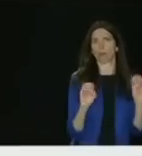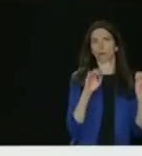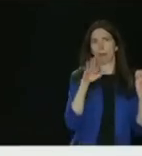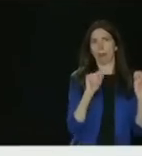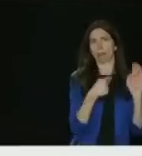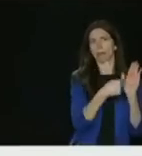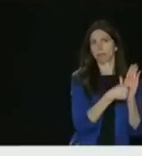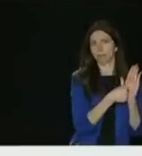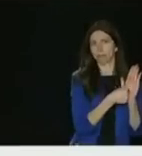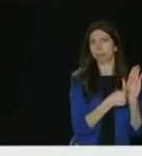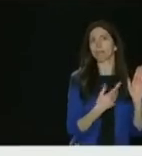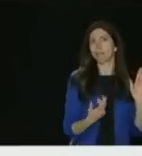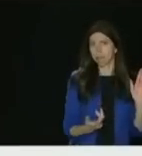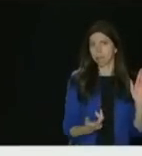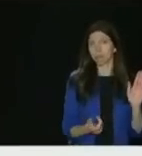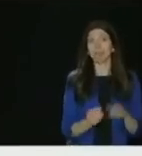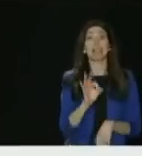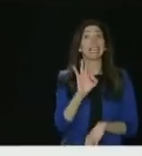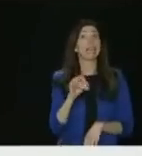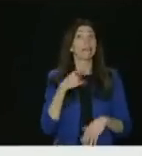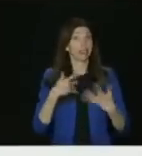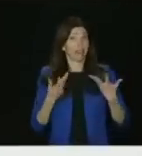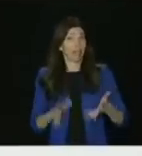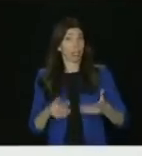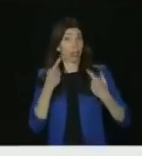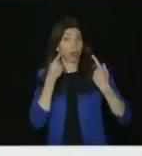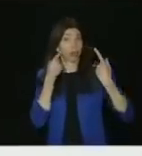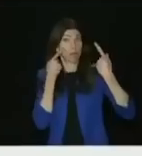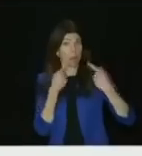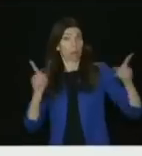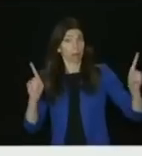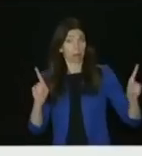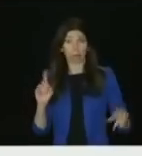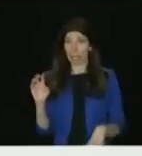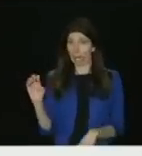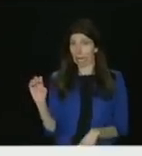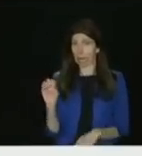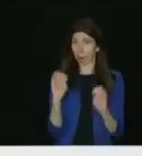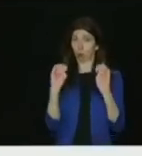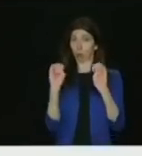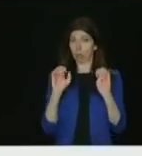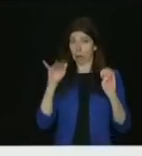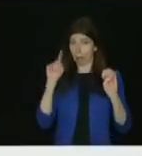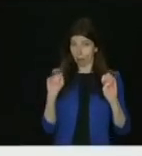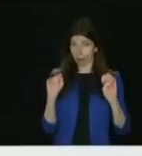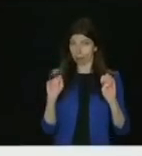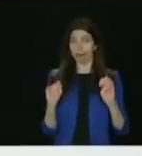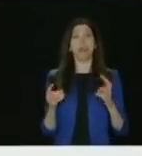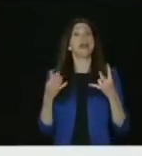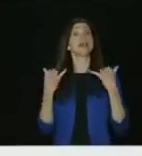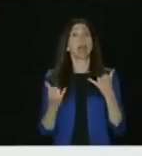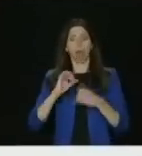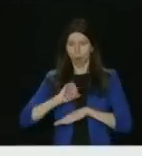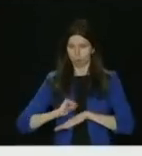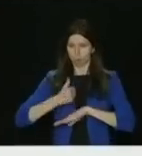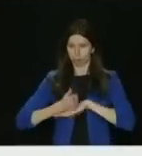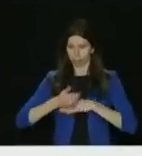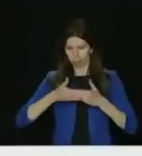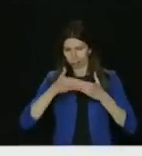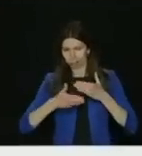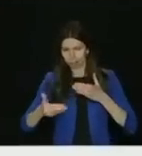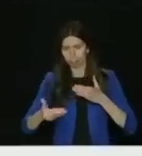l'urgence déclarée, once the emergency has been declared, the Emergencies Act allows the federal government to